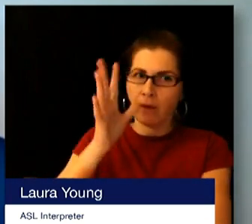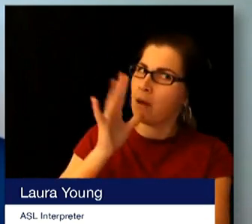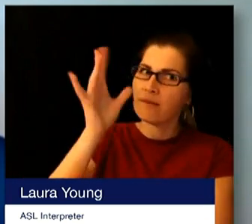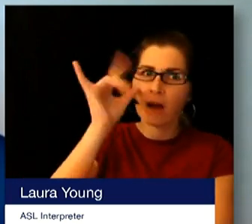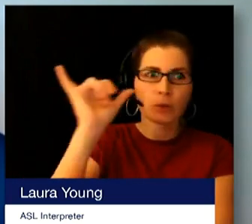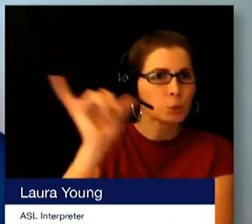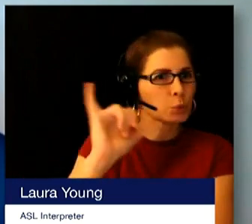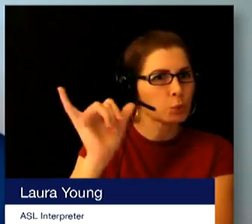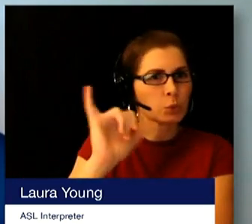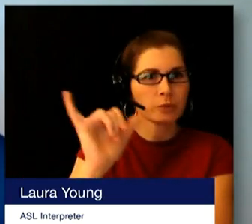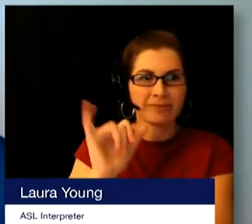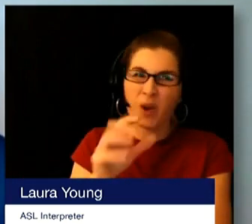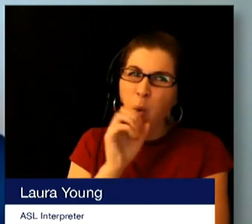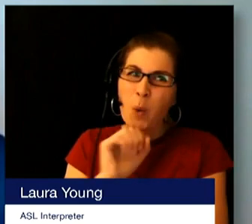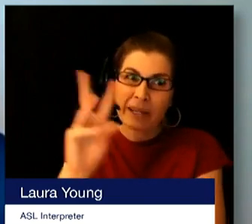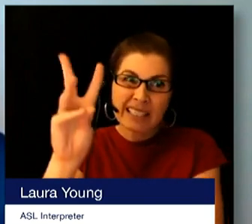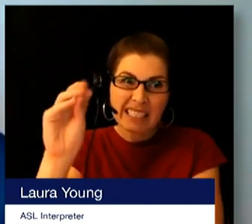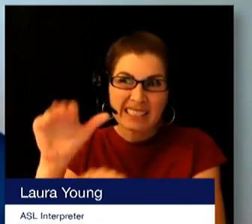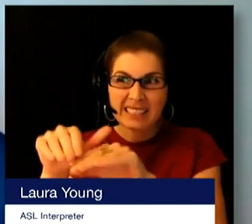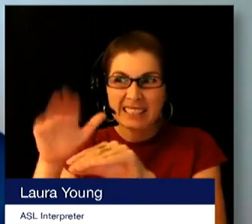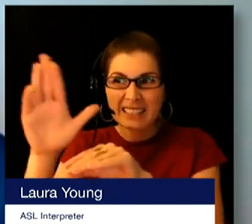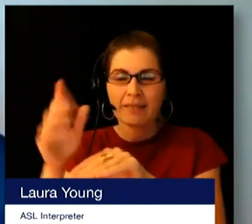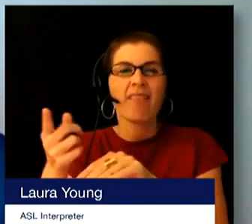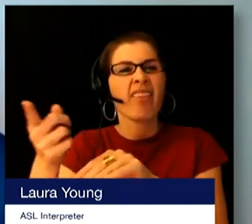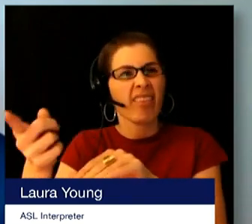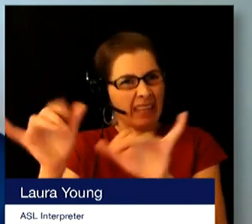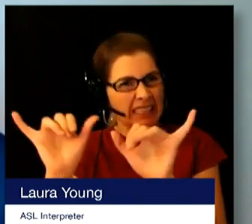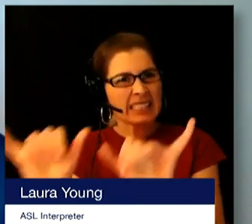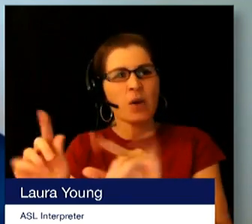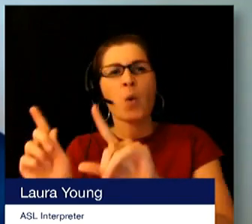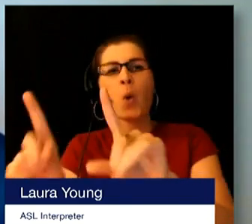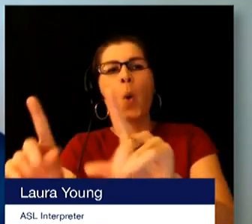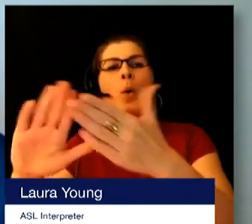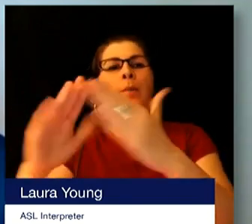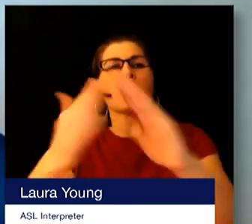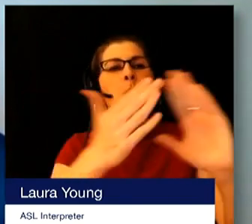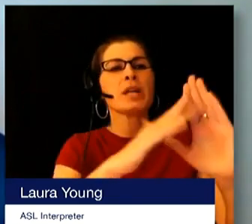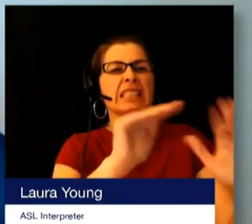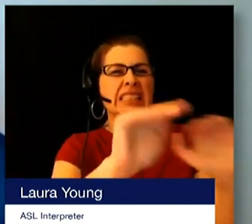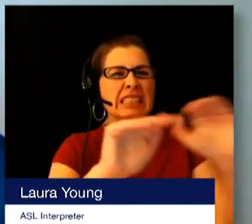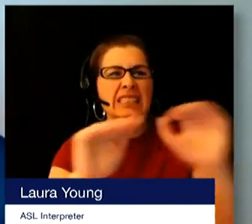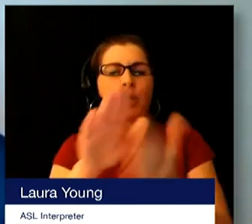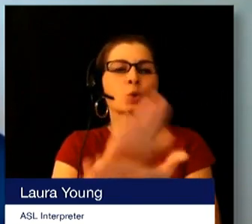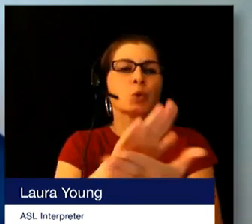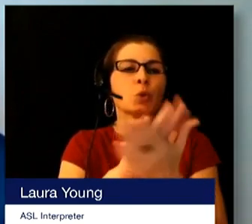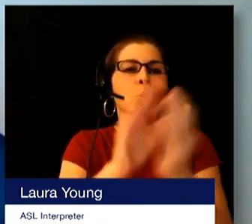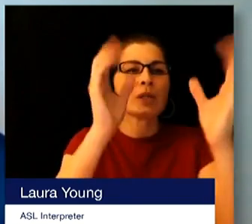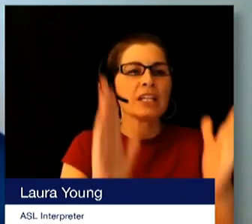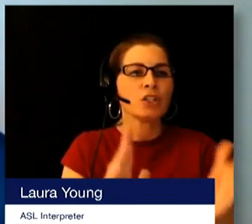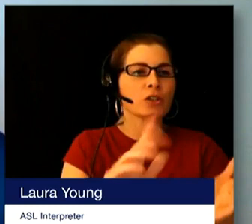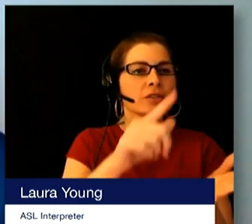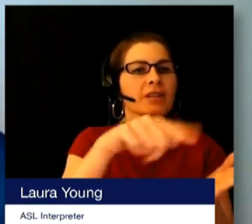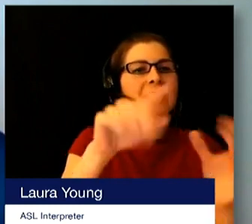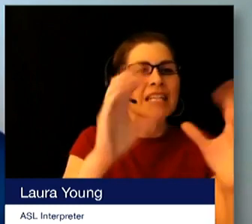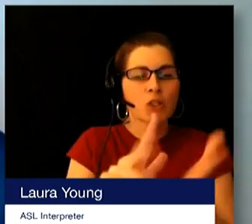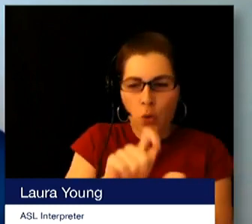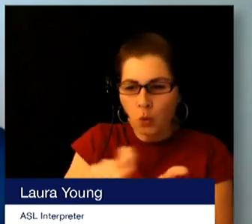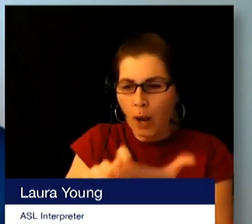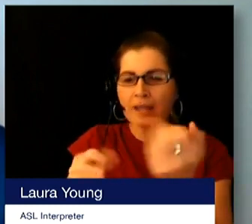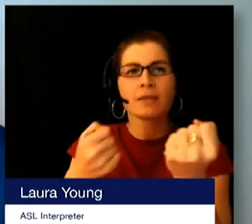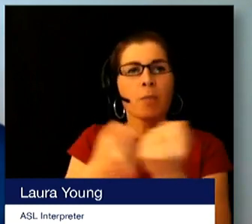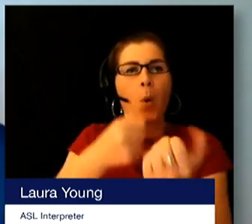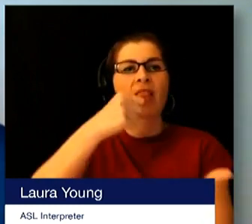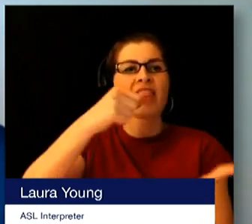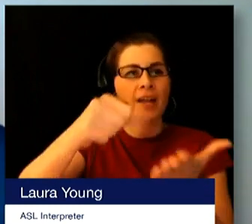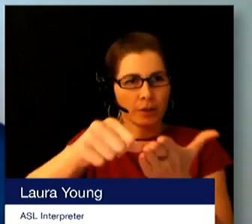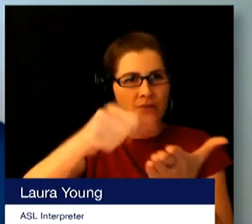My mother and father, in their 60s, they would go out to the community and talk to the school teachers that knew me, that would write the support letters. They knew